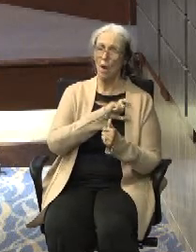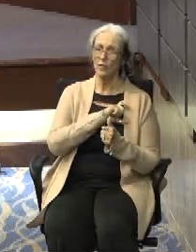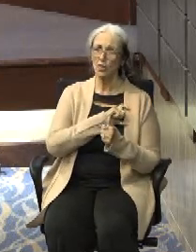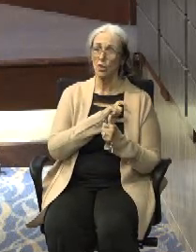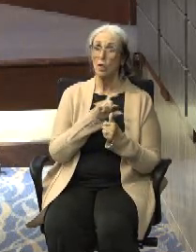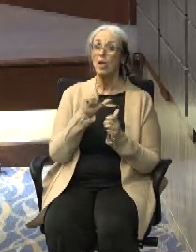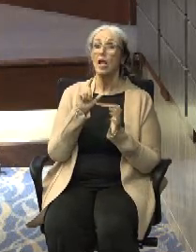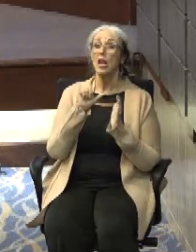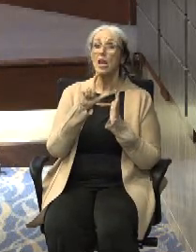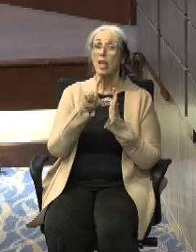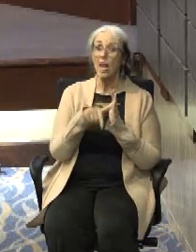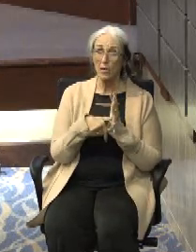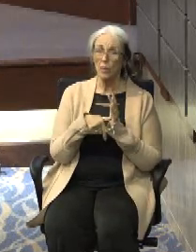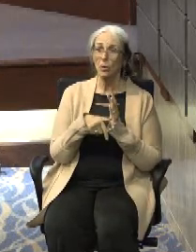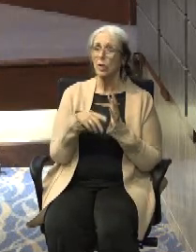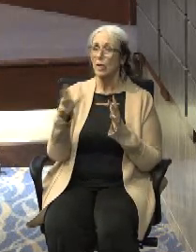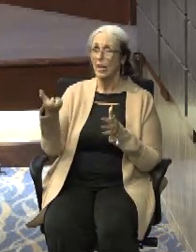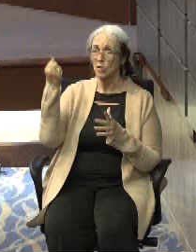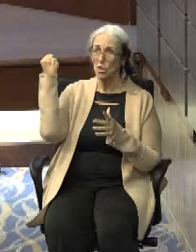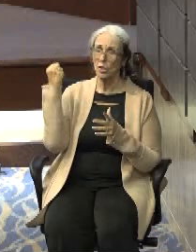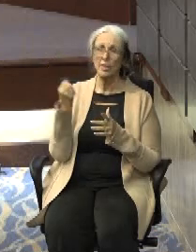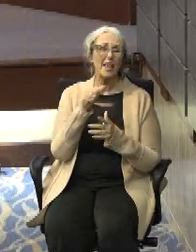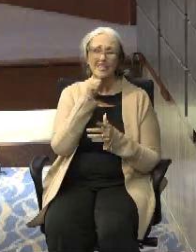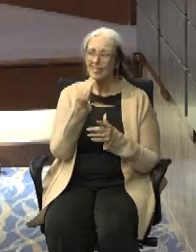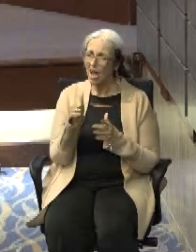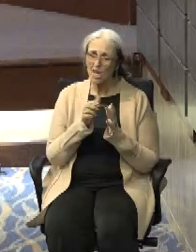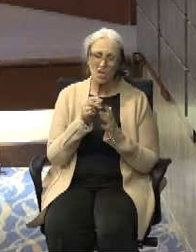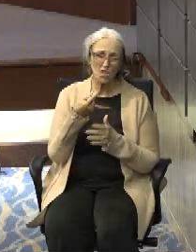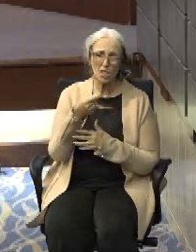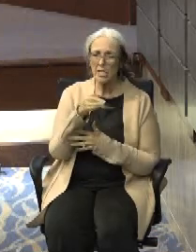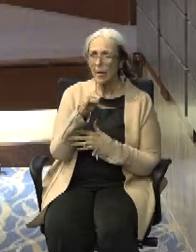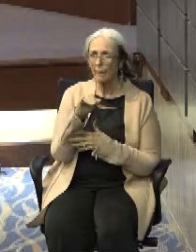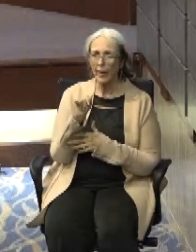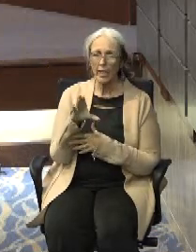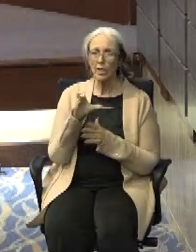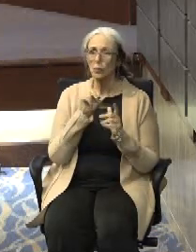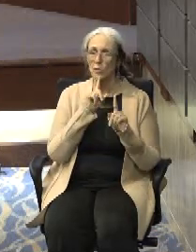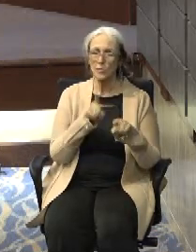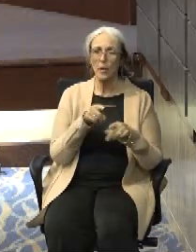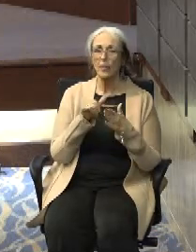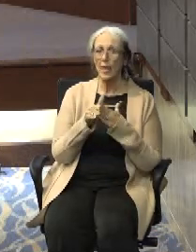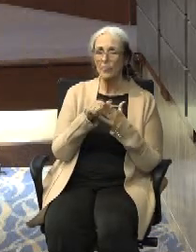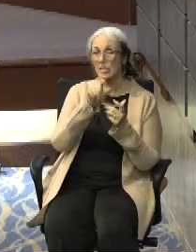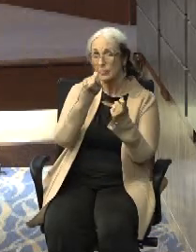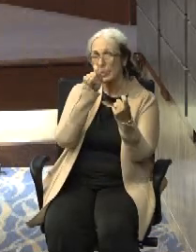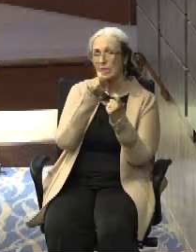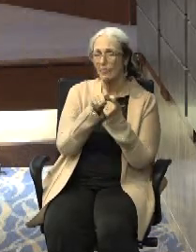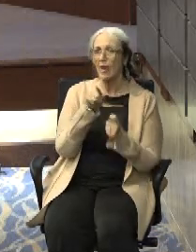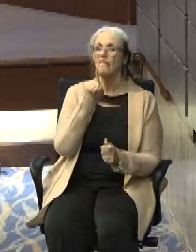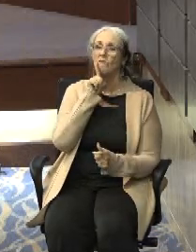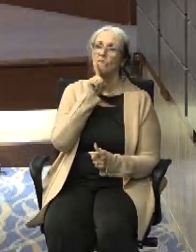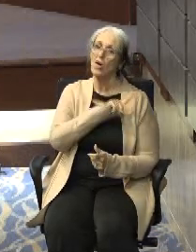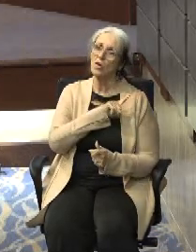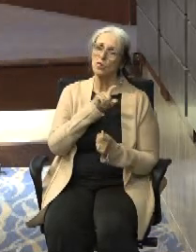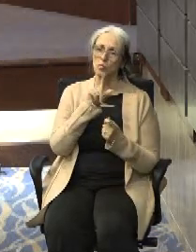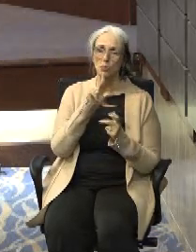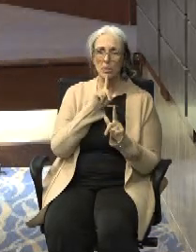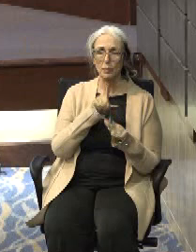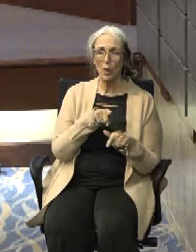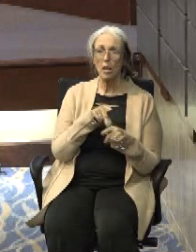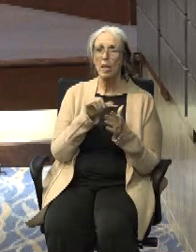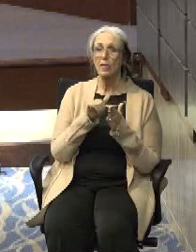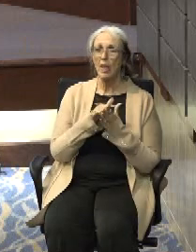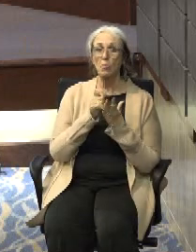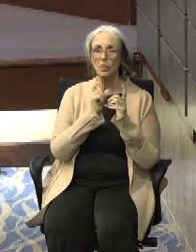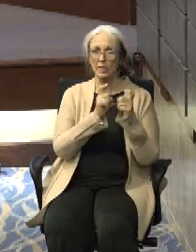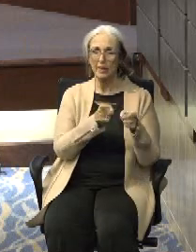was later taken by ACO is not a generic response. It was a specific response, and it was false. False statements were given to